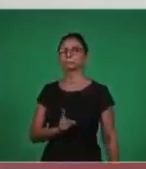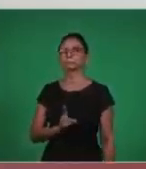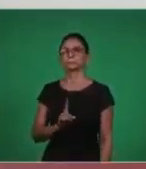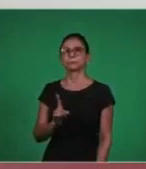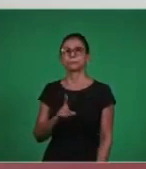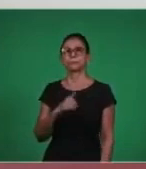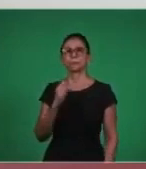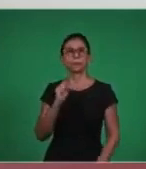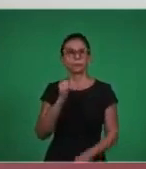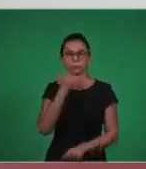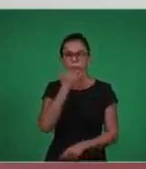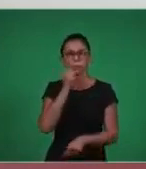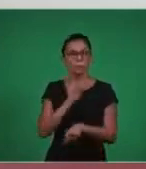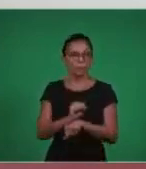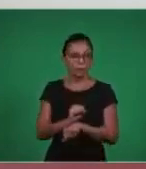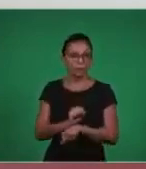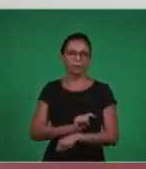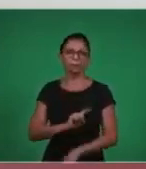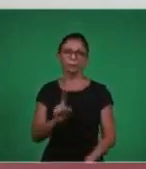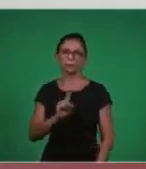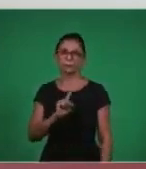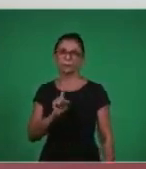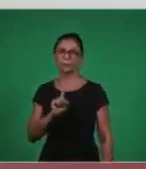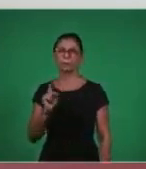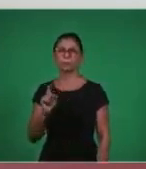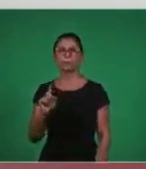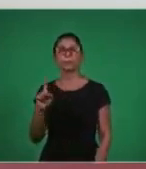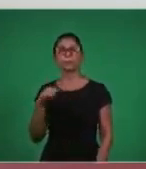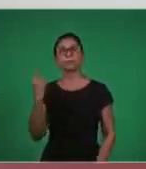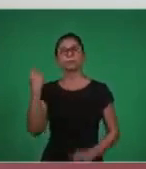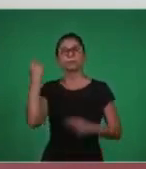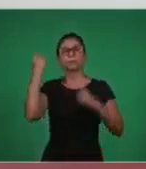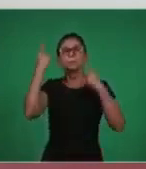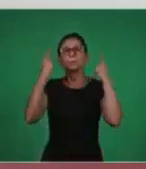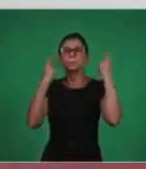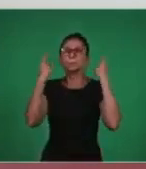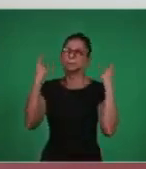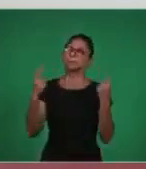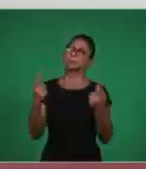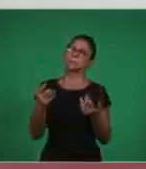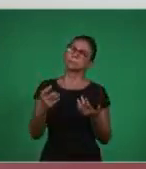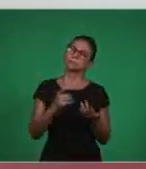We also have the great concern today to